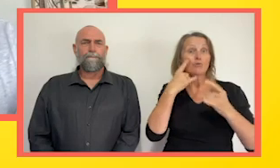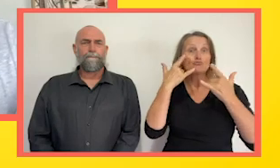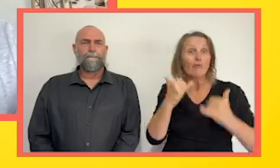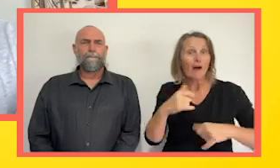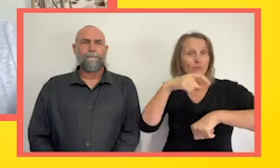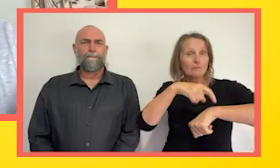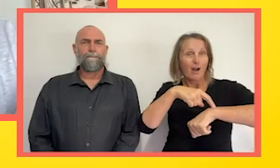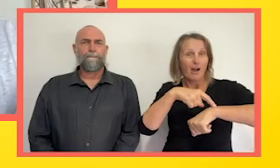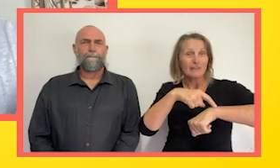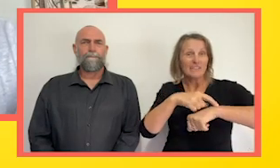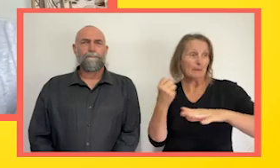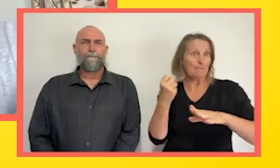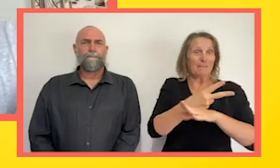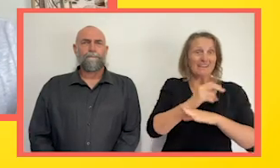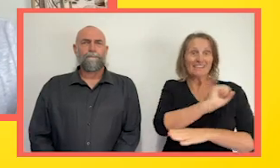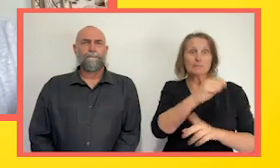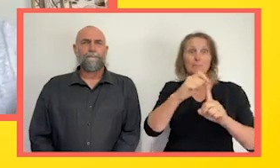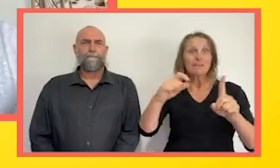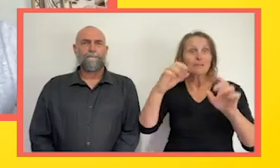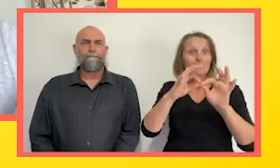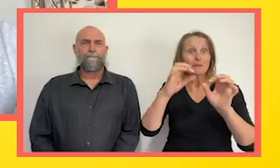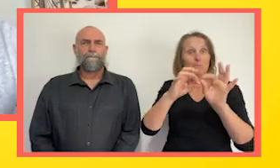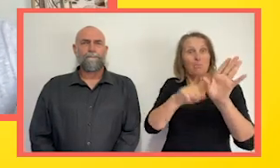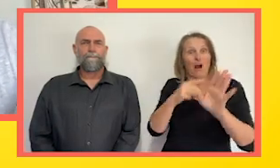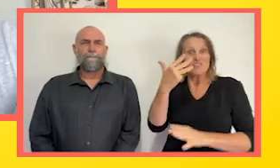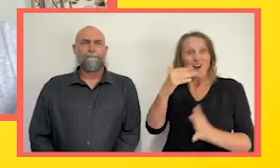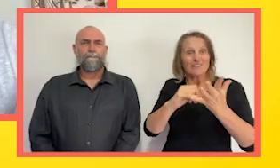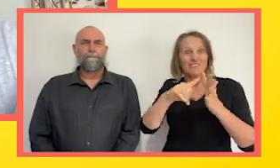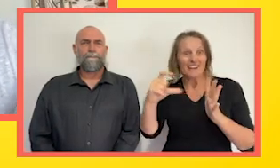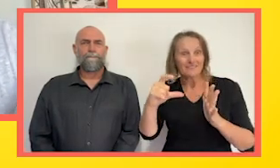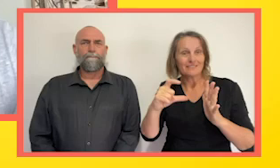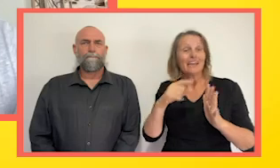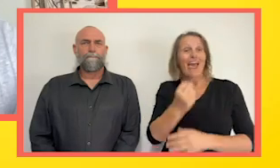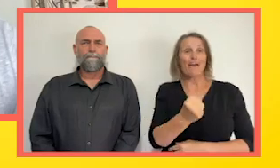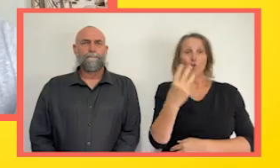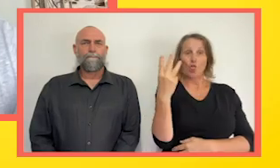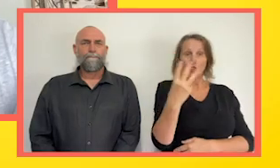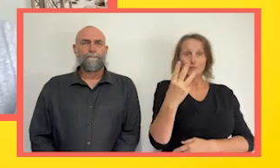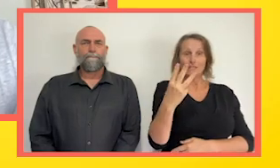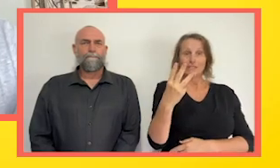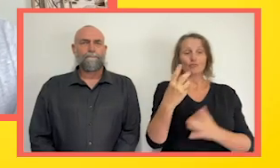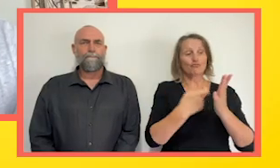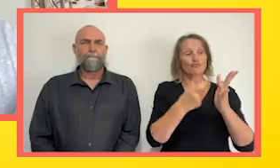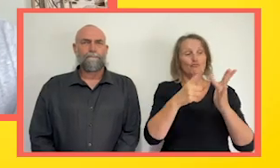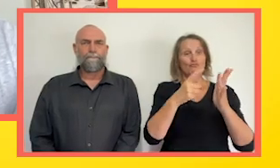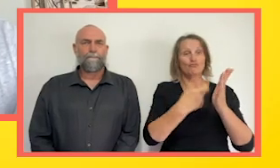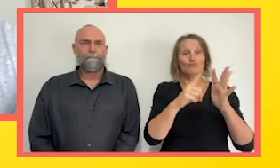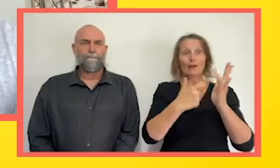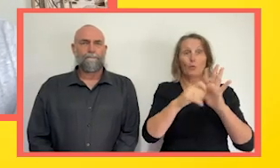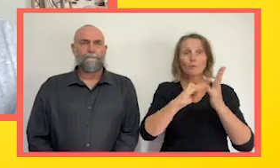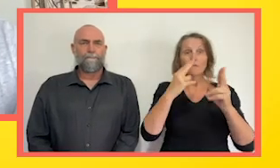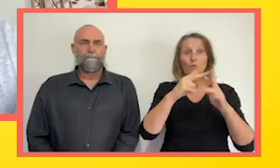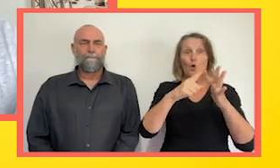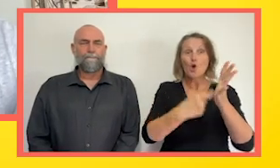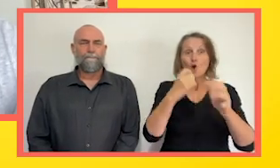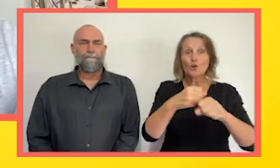off his personal best. So Eric now holds 11 of the 13 erg records. And mate, 5K, smashing the